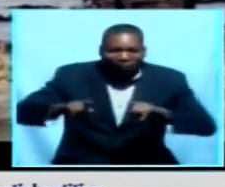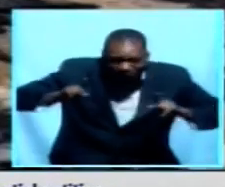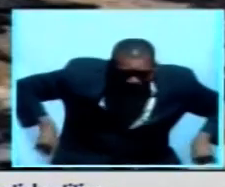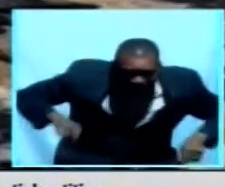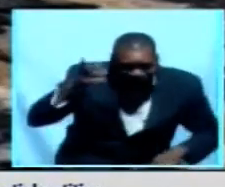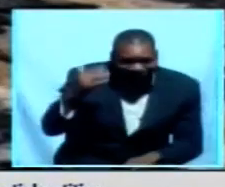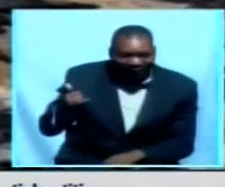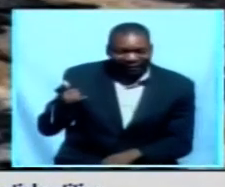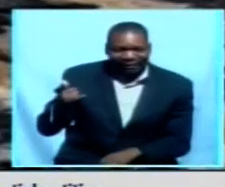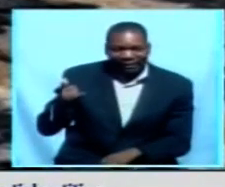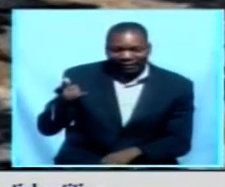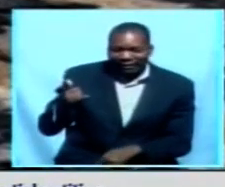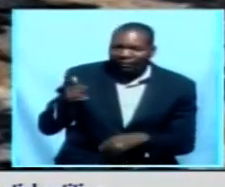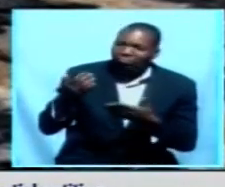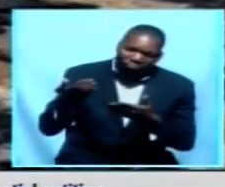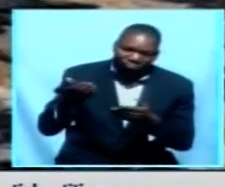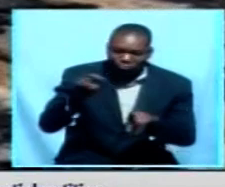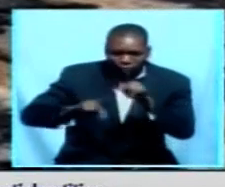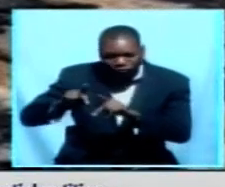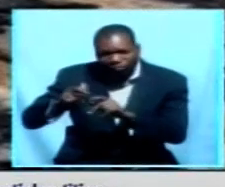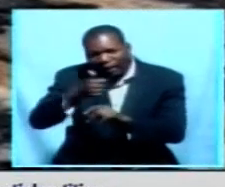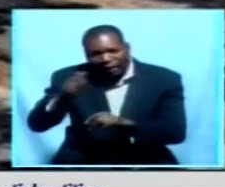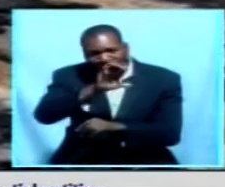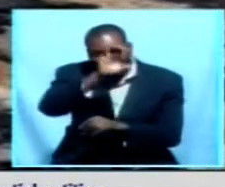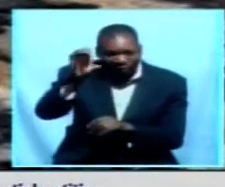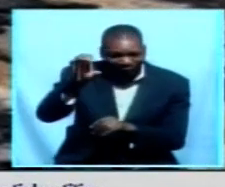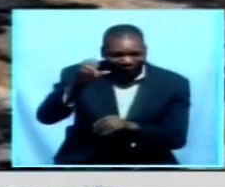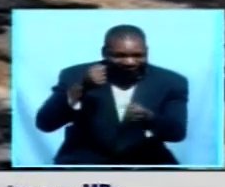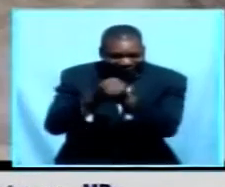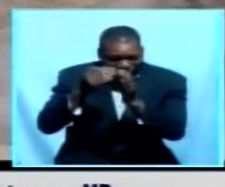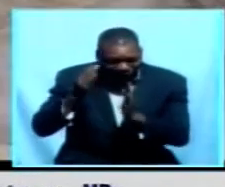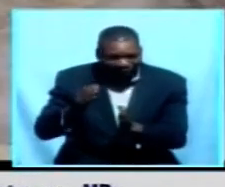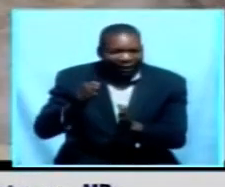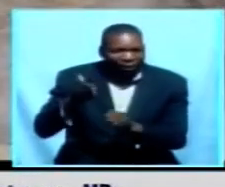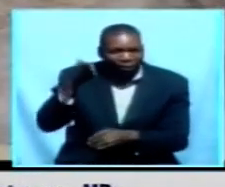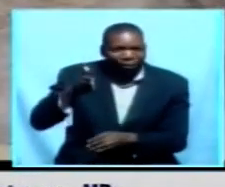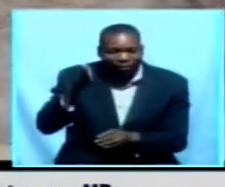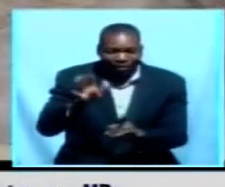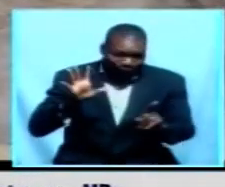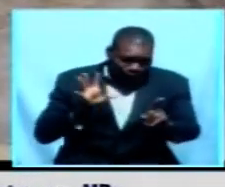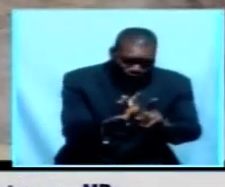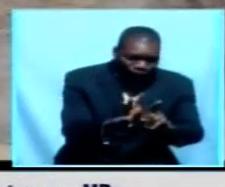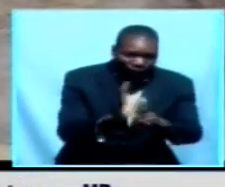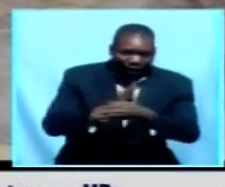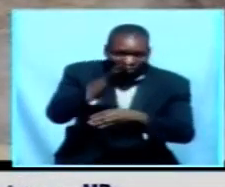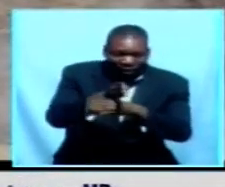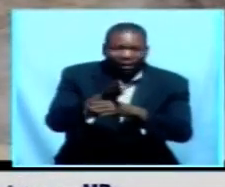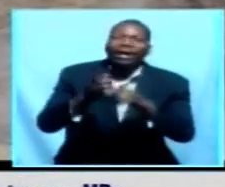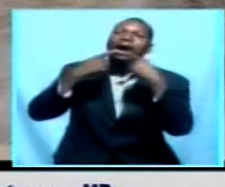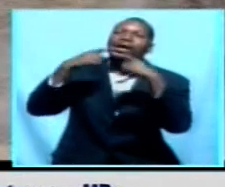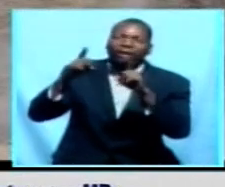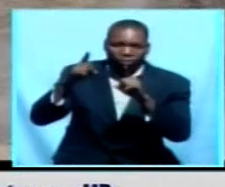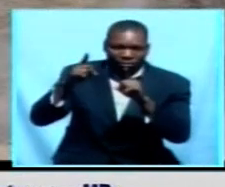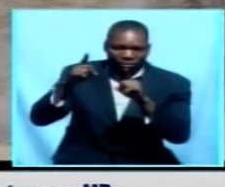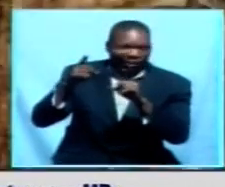from predominantly fishing provinces, were attacked by UPND cadres after President Edgar Lungu was declared winner in